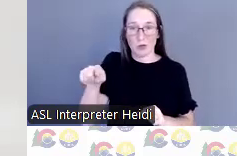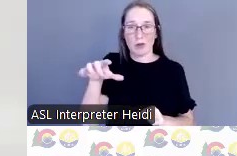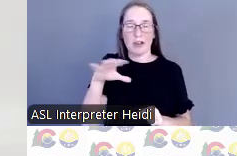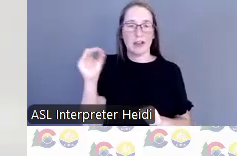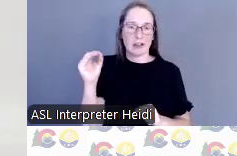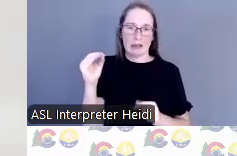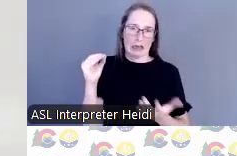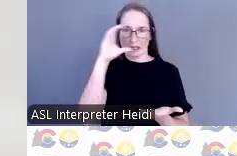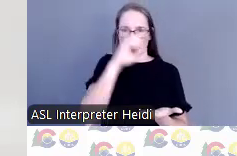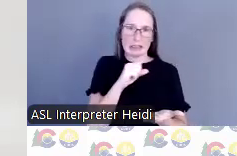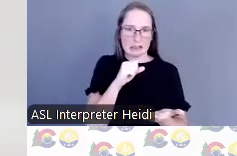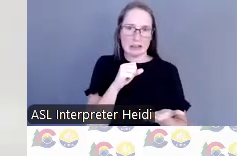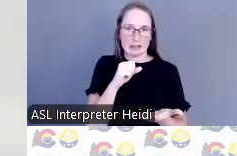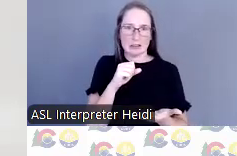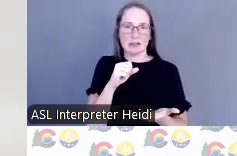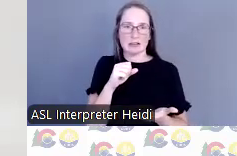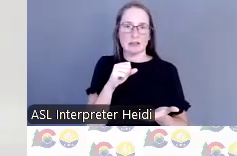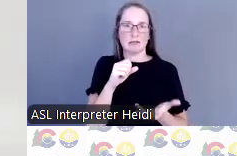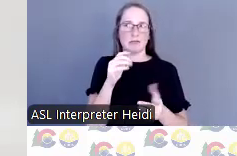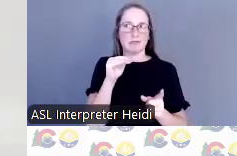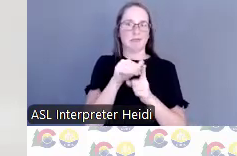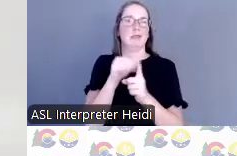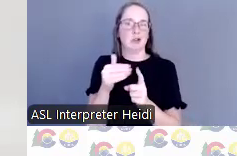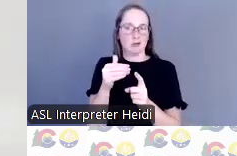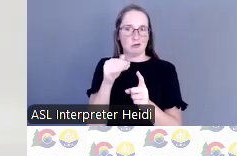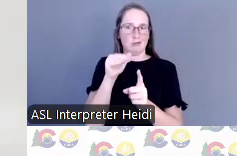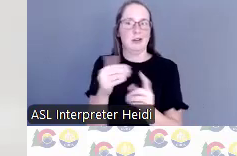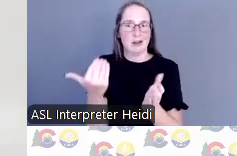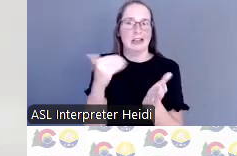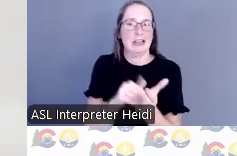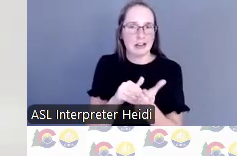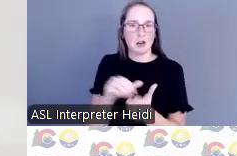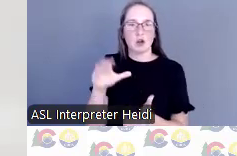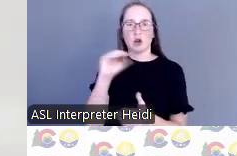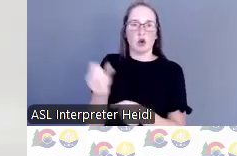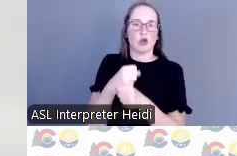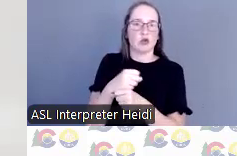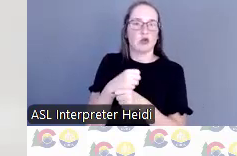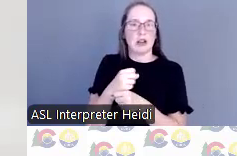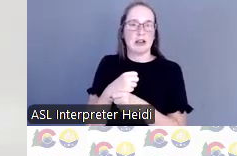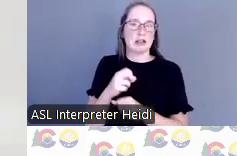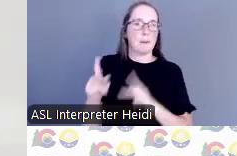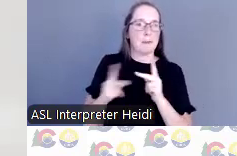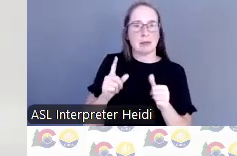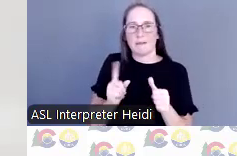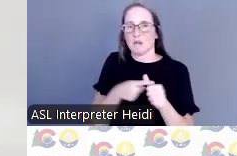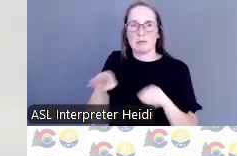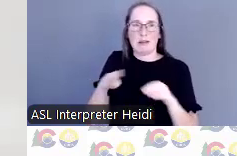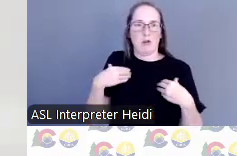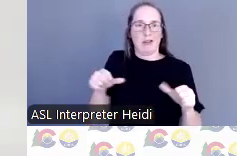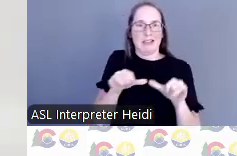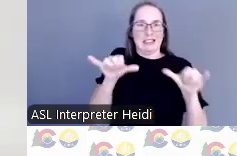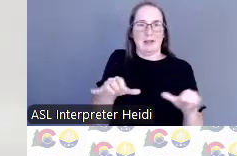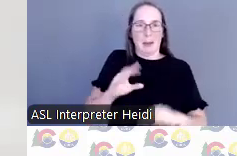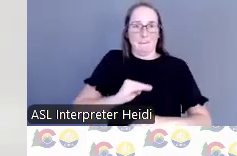I guess remind you that our mission is to co-create a people-first behavioral health system that meets